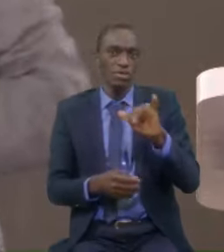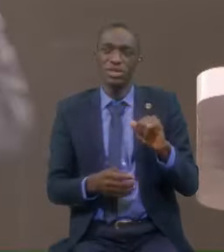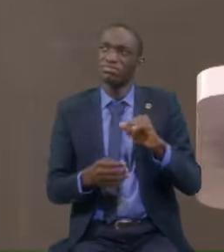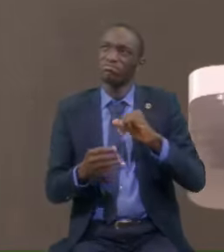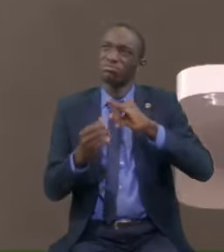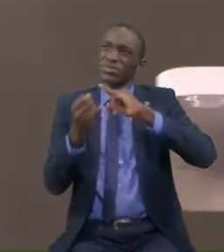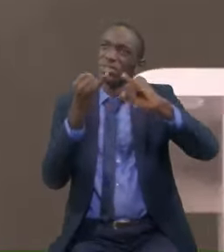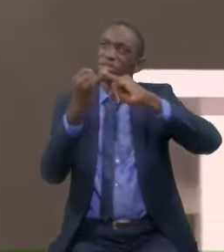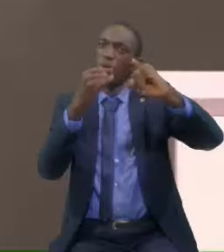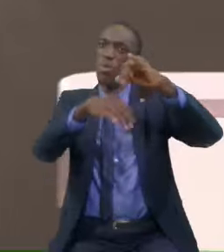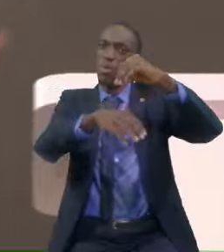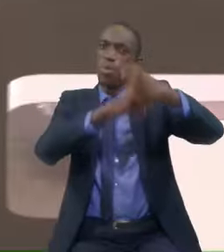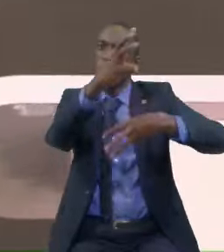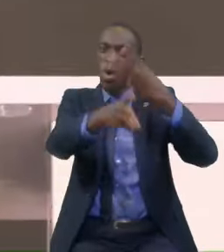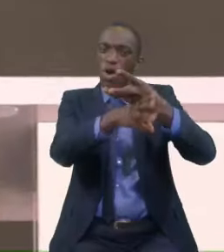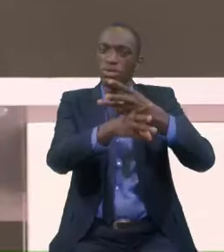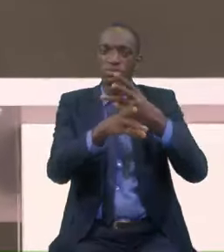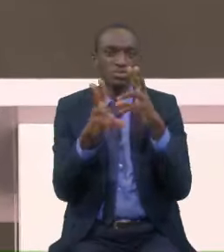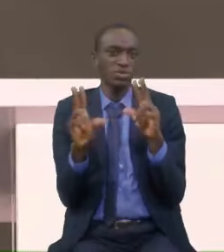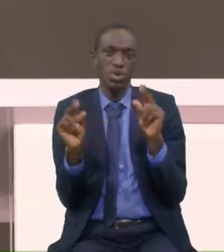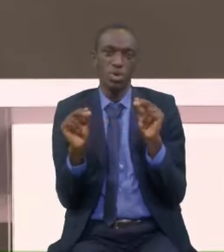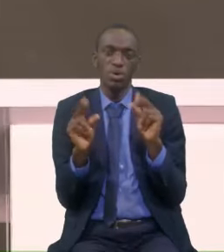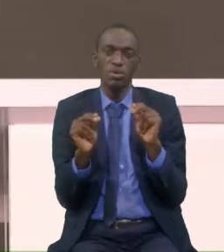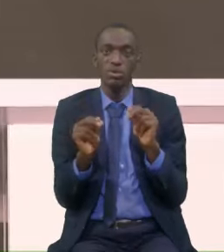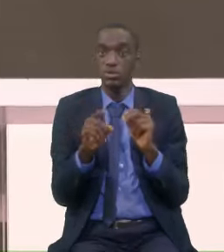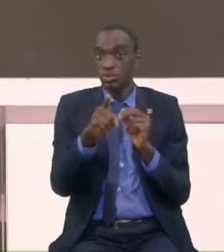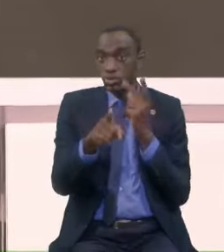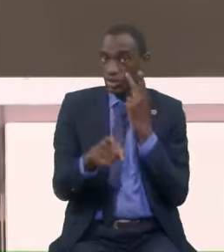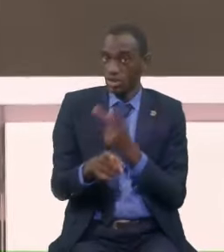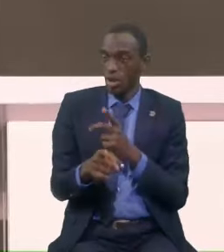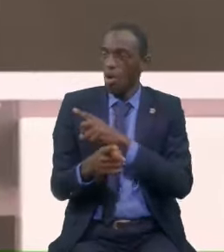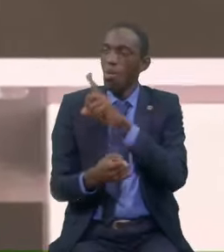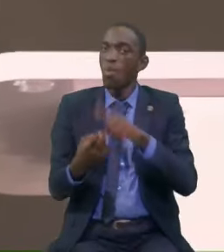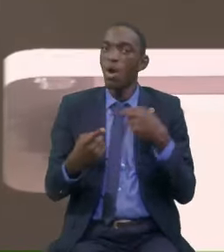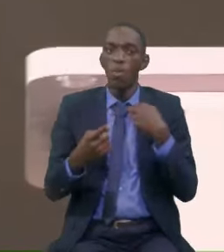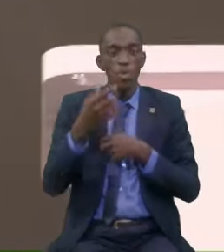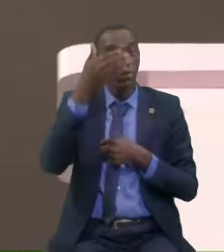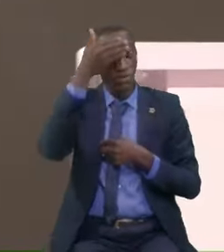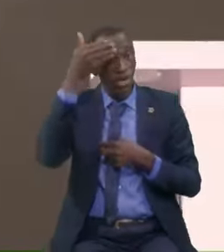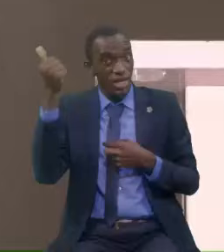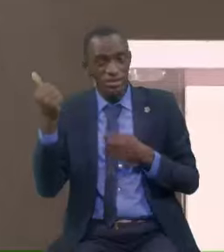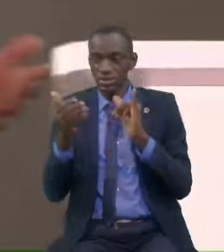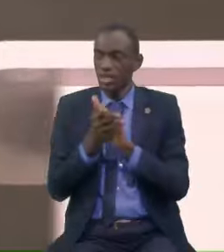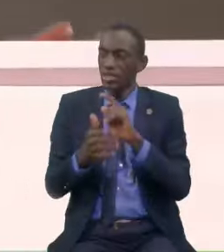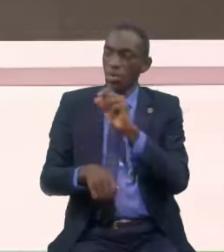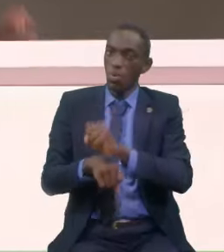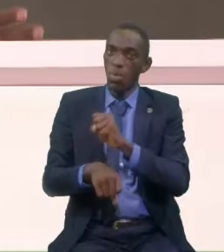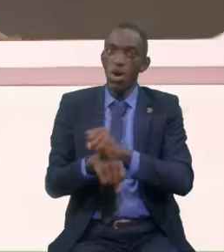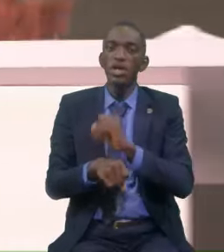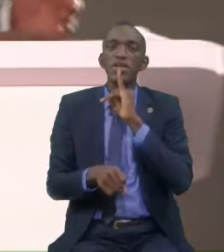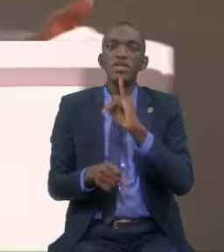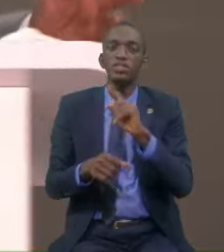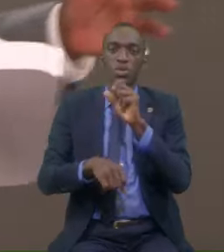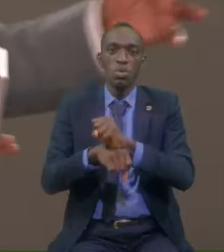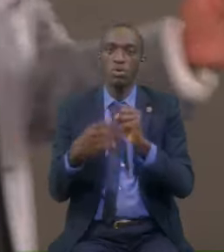see, when we forget that the work is the work of the Lord, then we can say no to